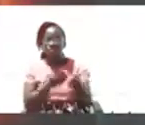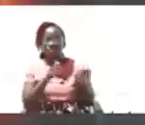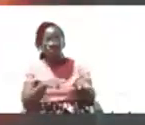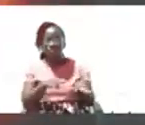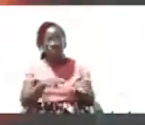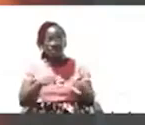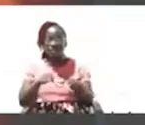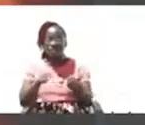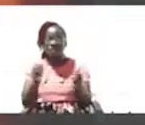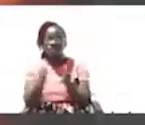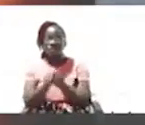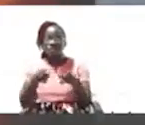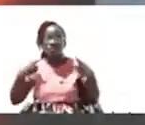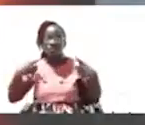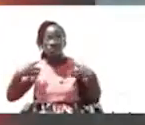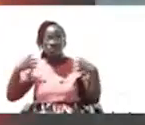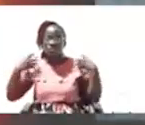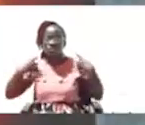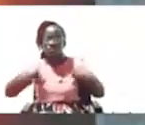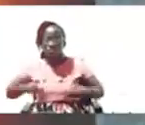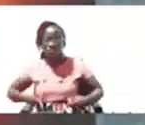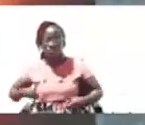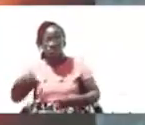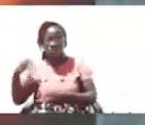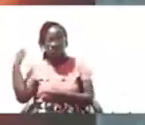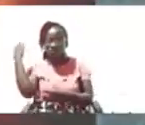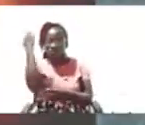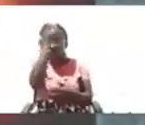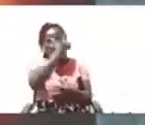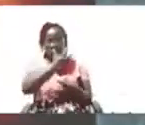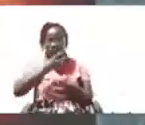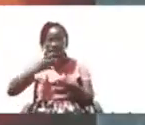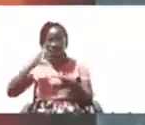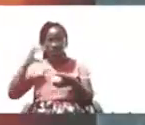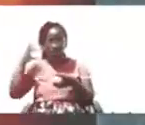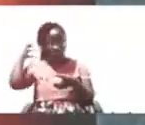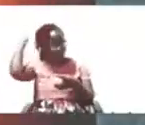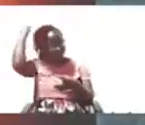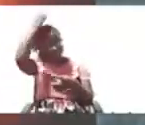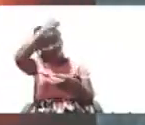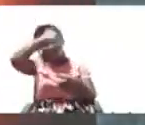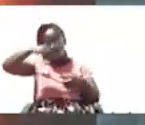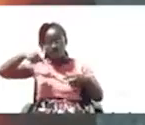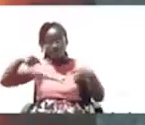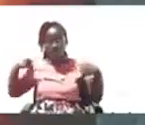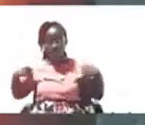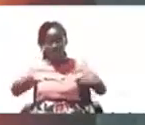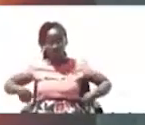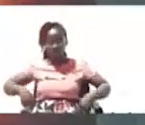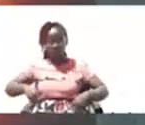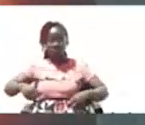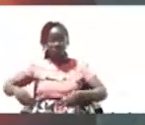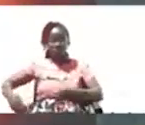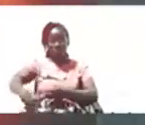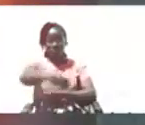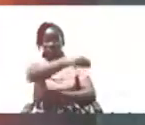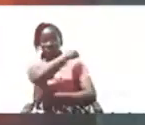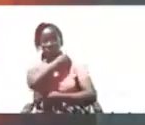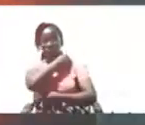ene ni nsa na duku achechiri na nim na Yesu si